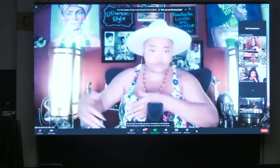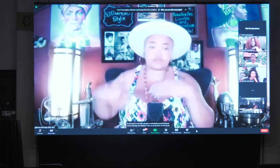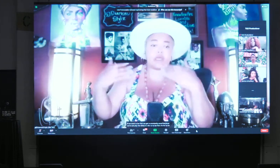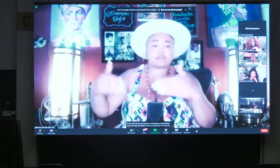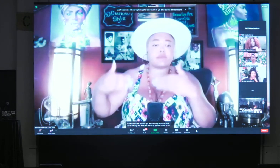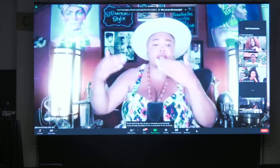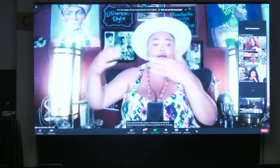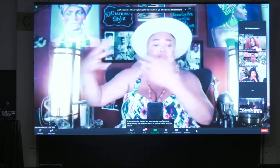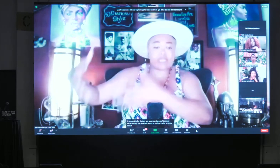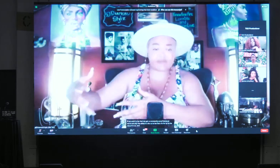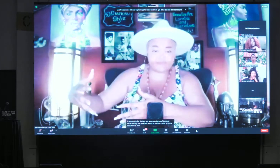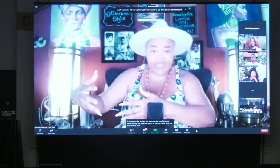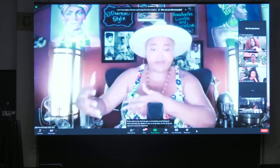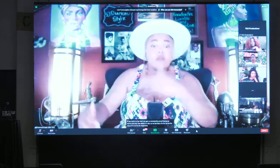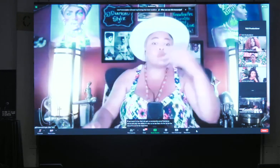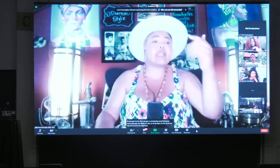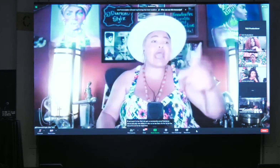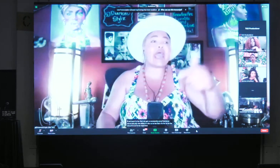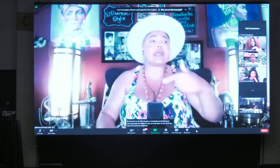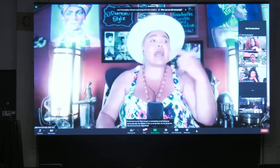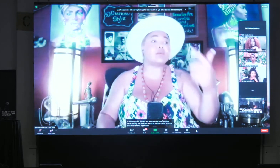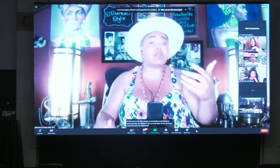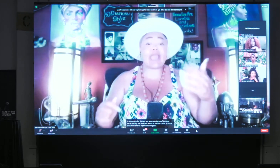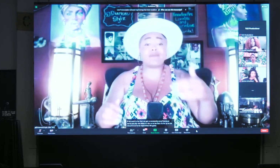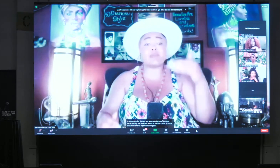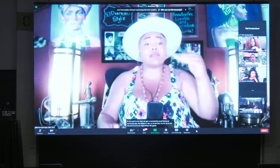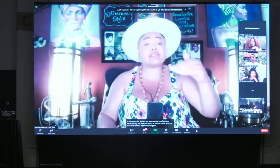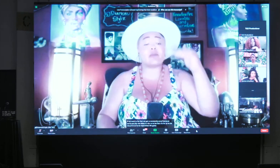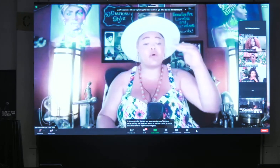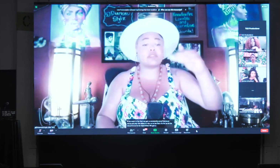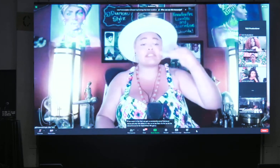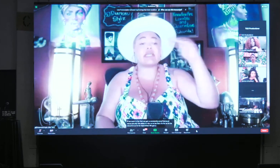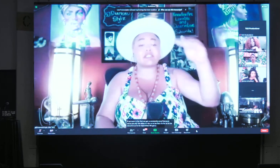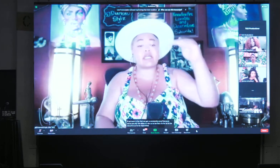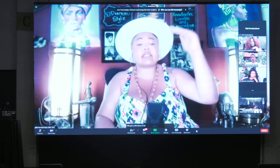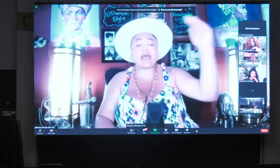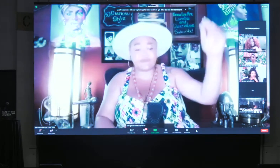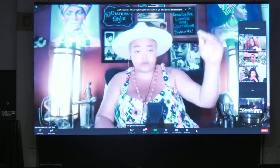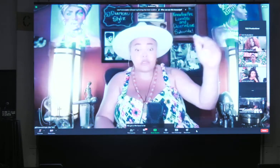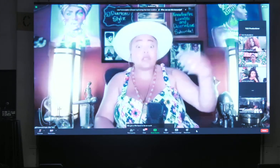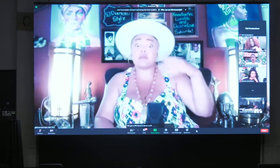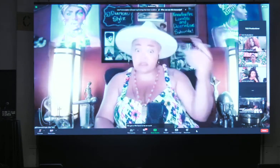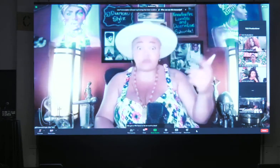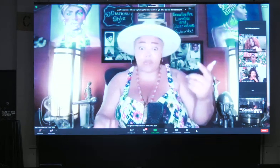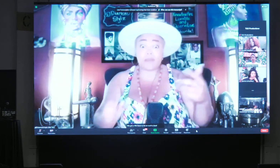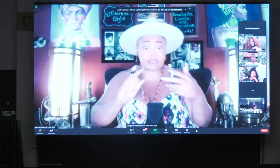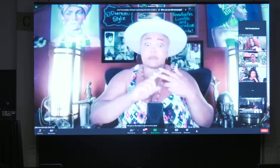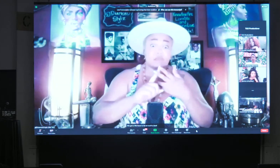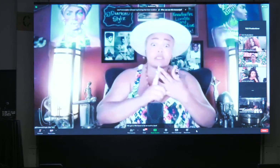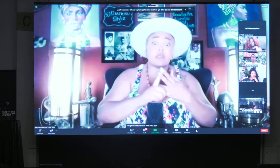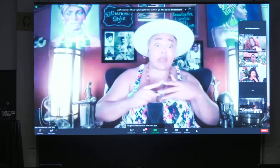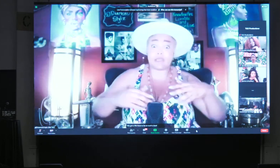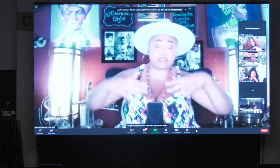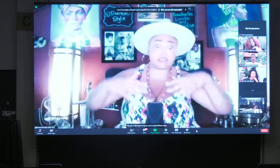sexual, to us to be objectified. We have to be on such a level where Michelle Obama is